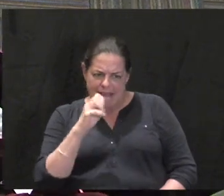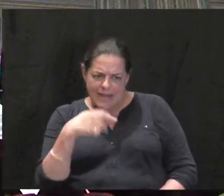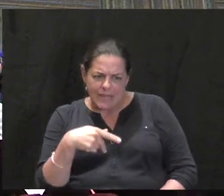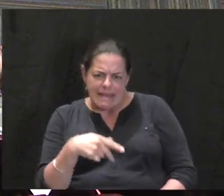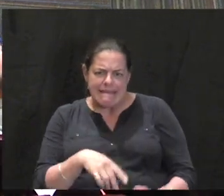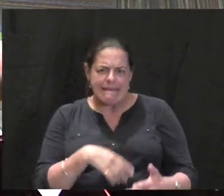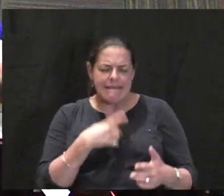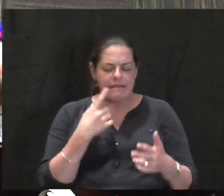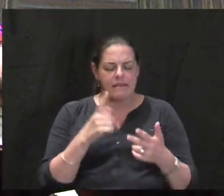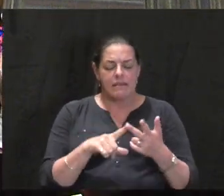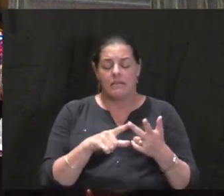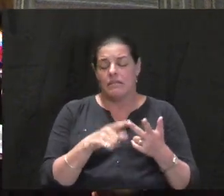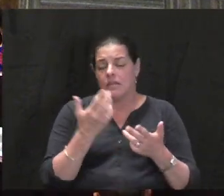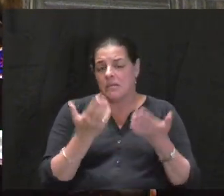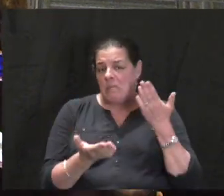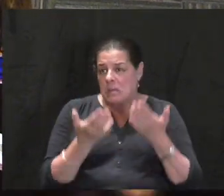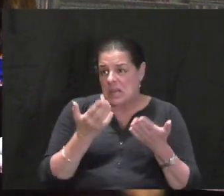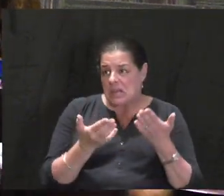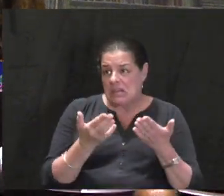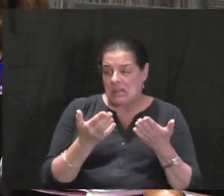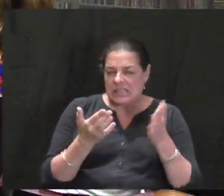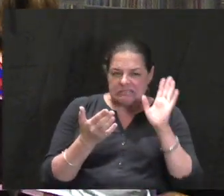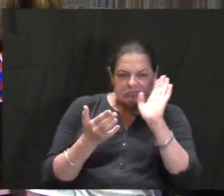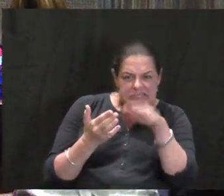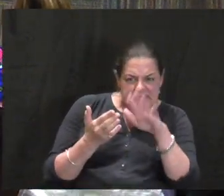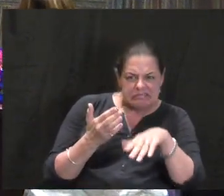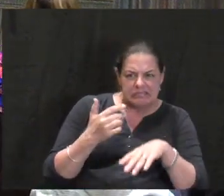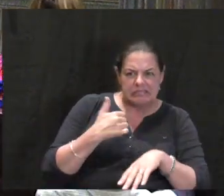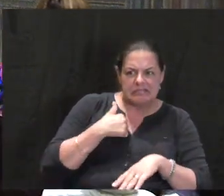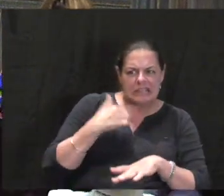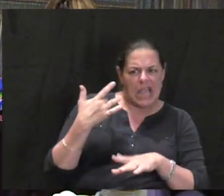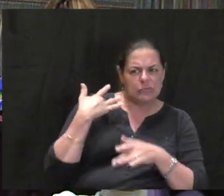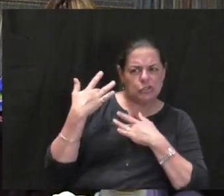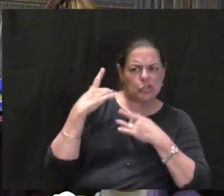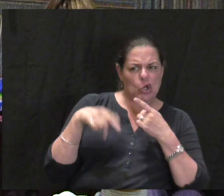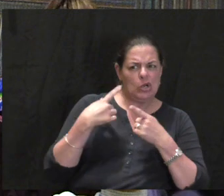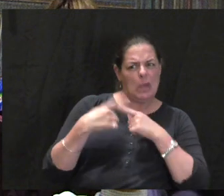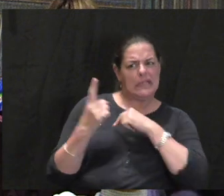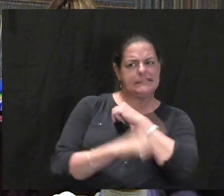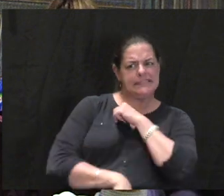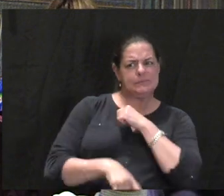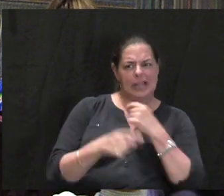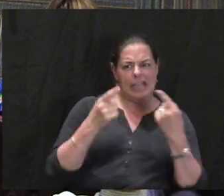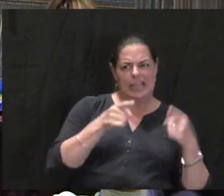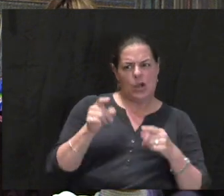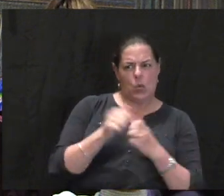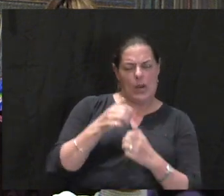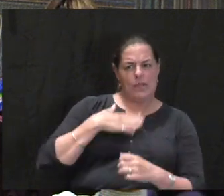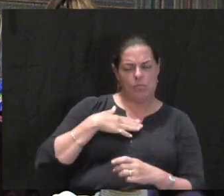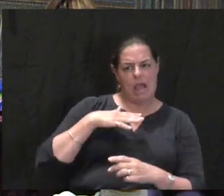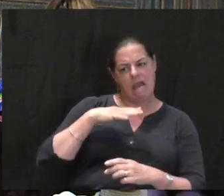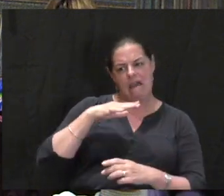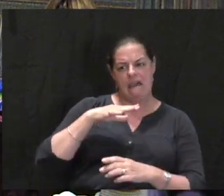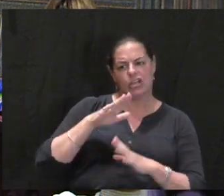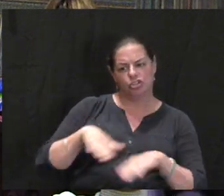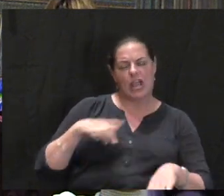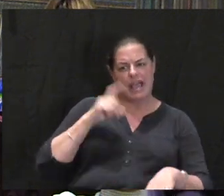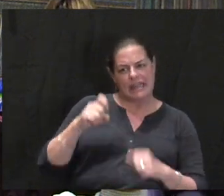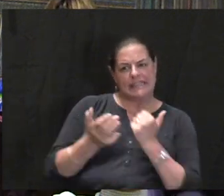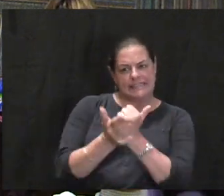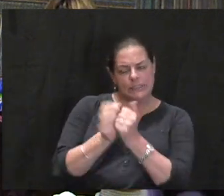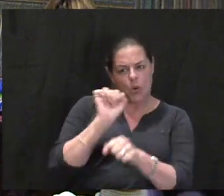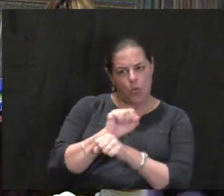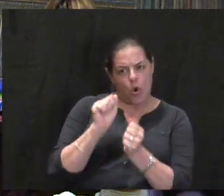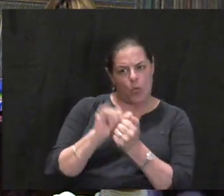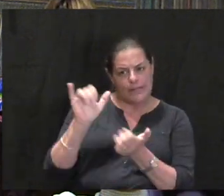school to get it dealt with. So it ranges. All inquiries that we hold are confidential,